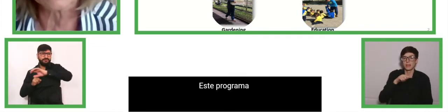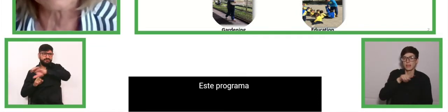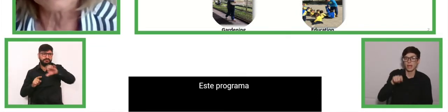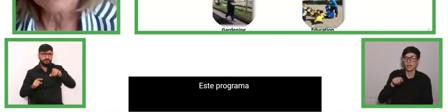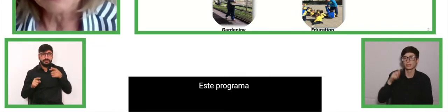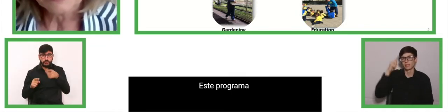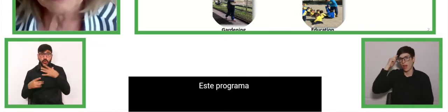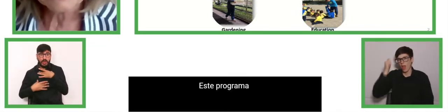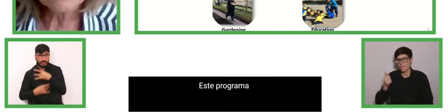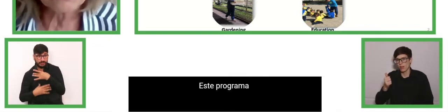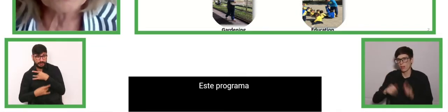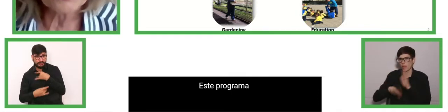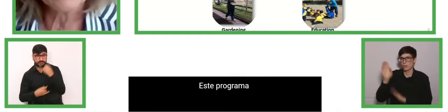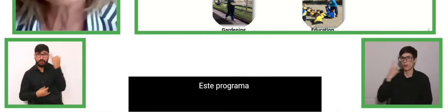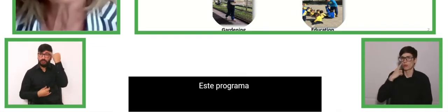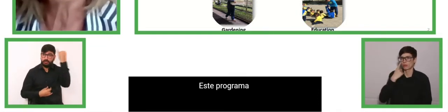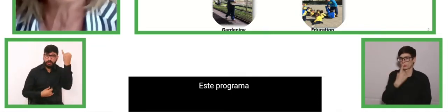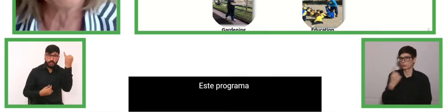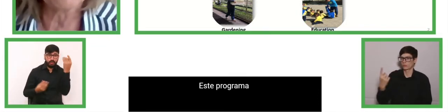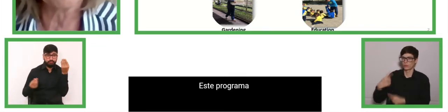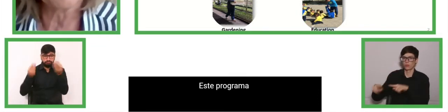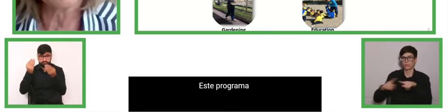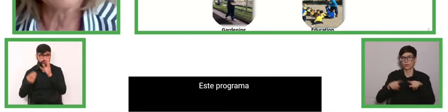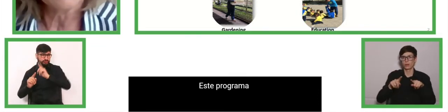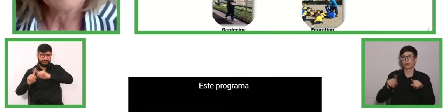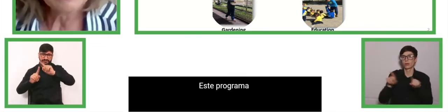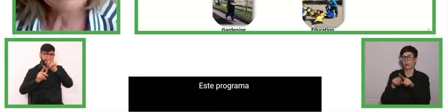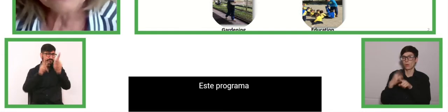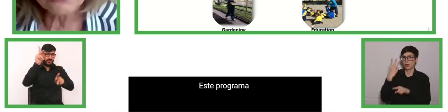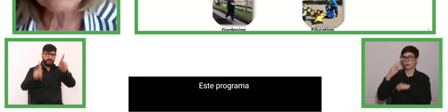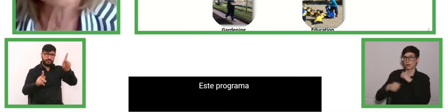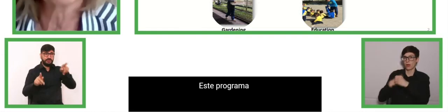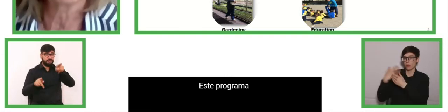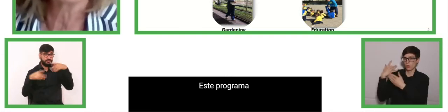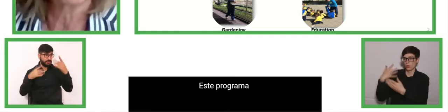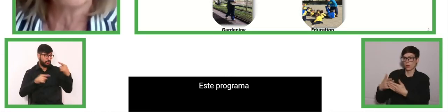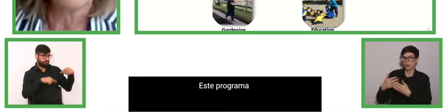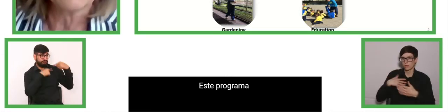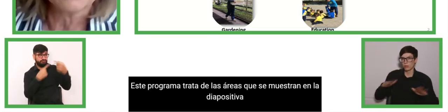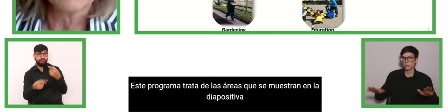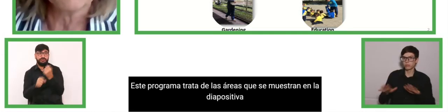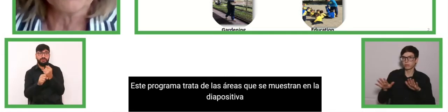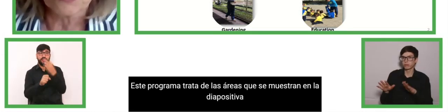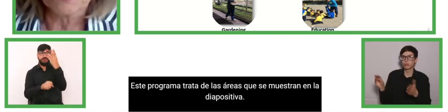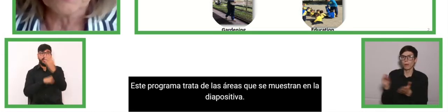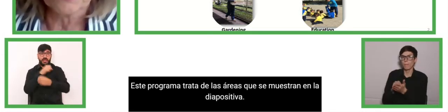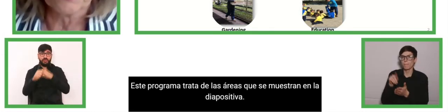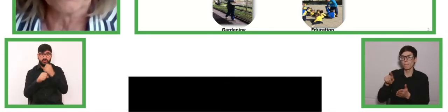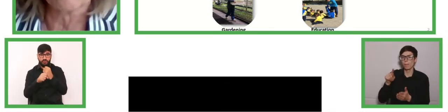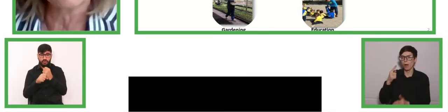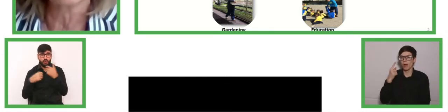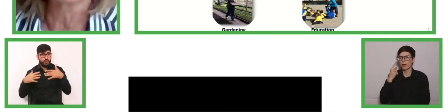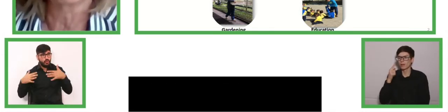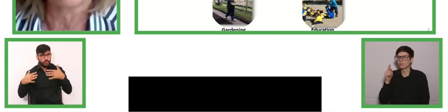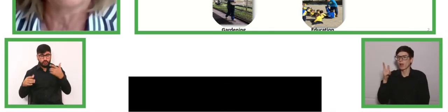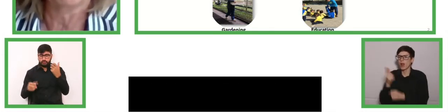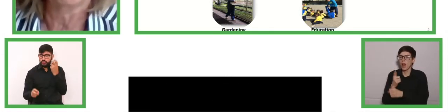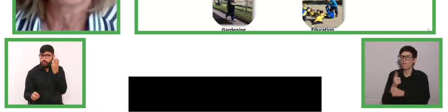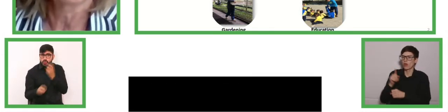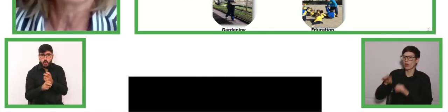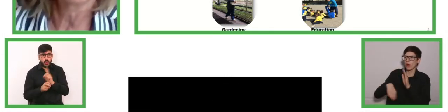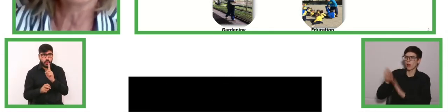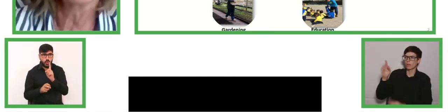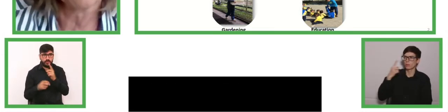labor skills and comprehensive development, and in consequence, we improve the quality of